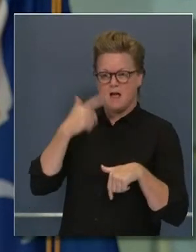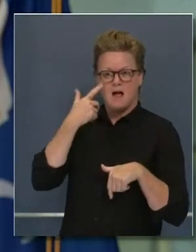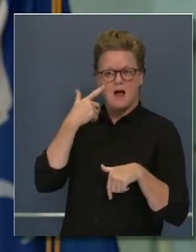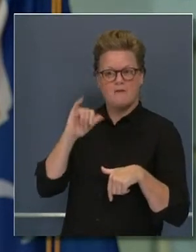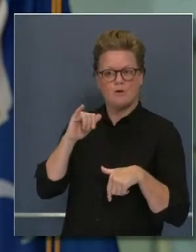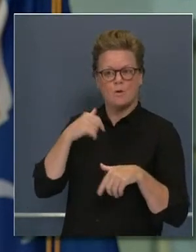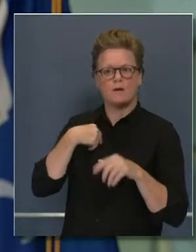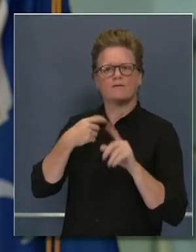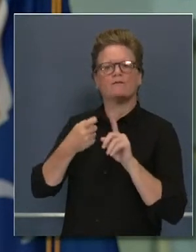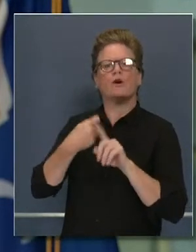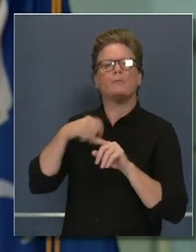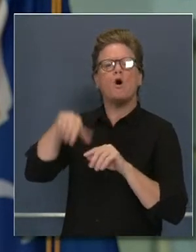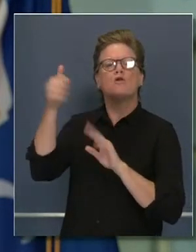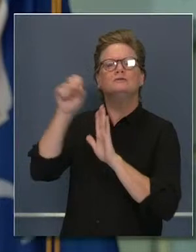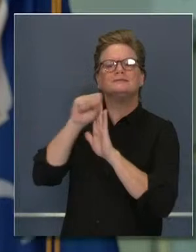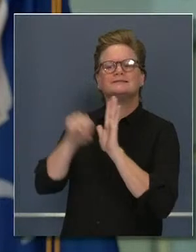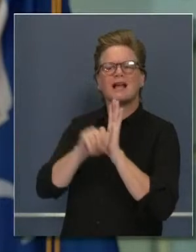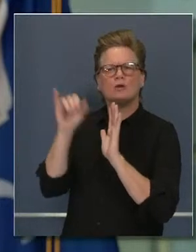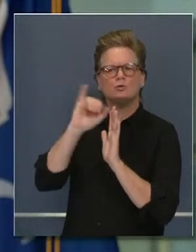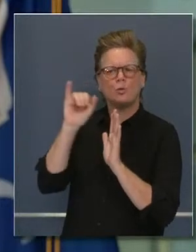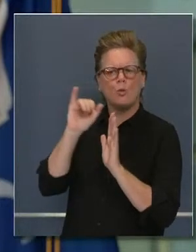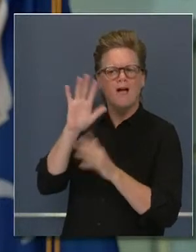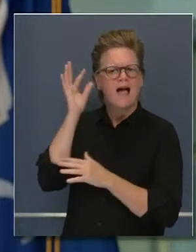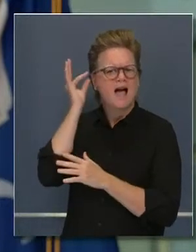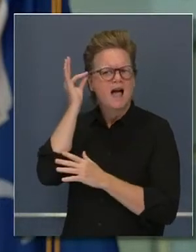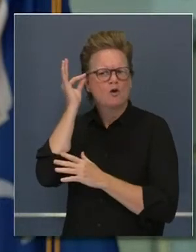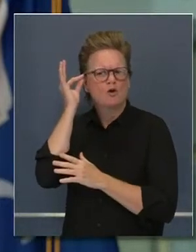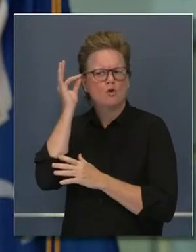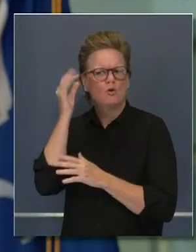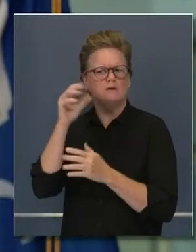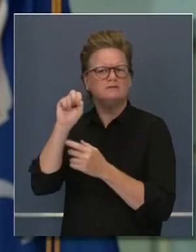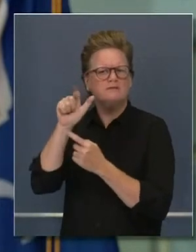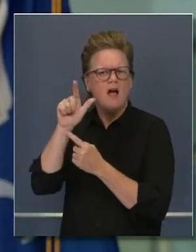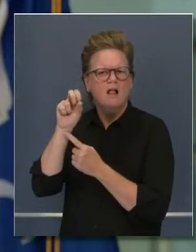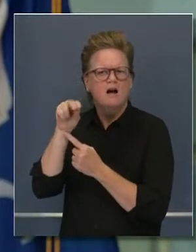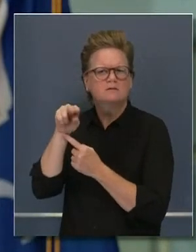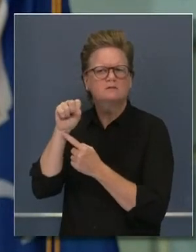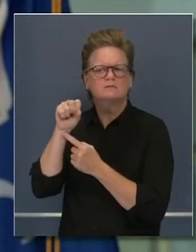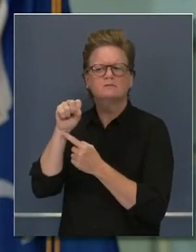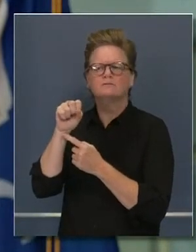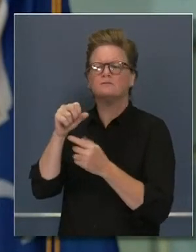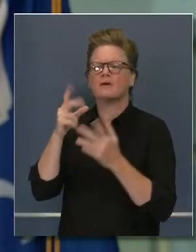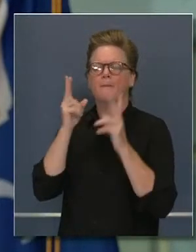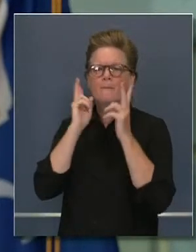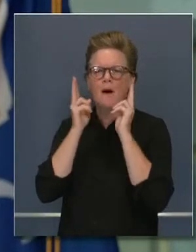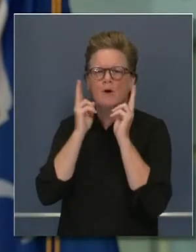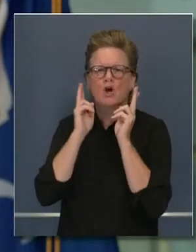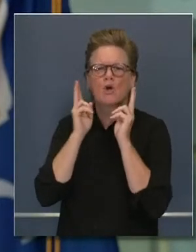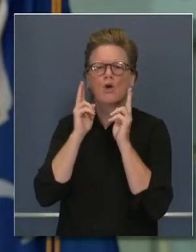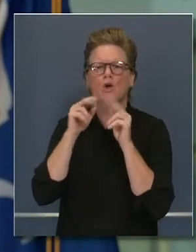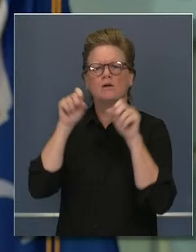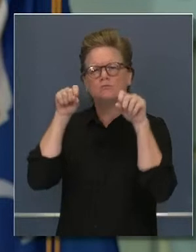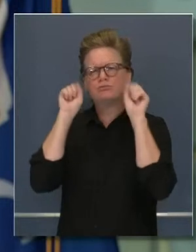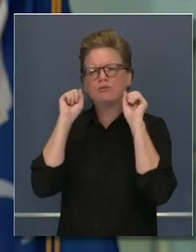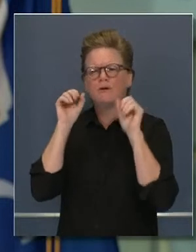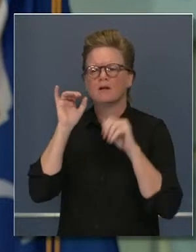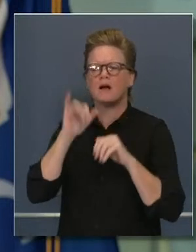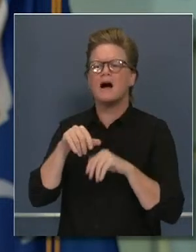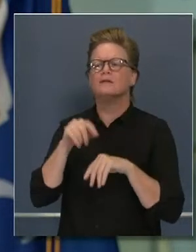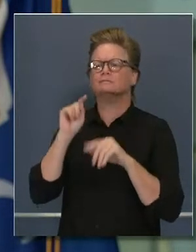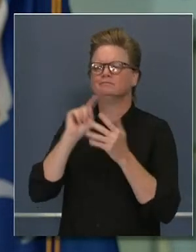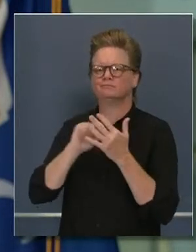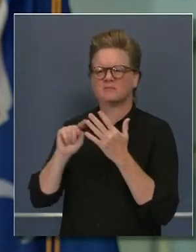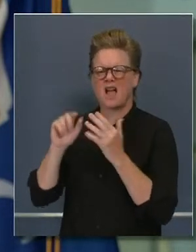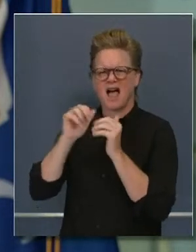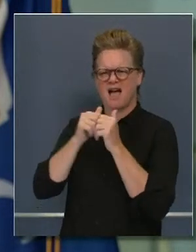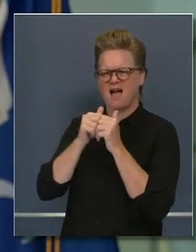nation around hair salons and measures taken by barbers and hair salons to reduce transmission